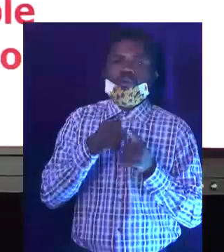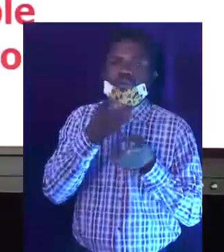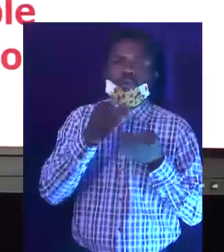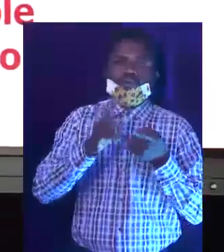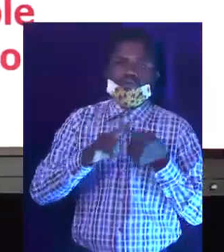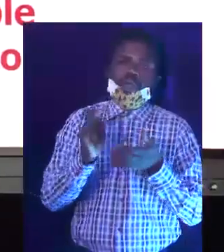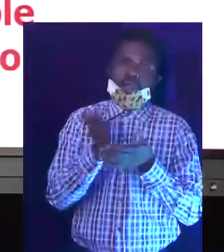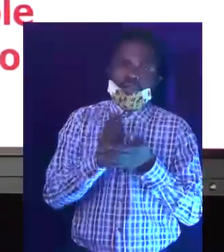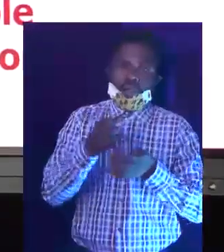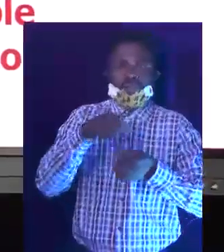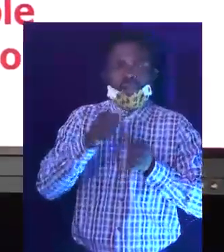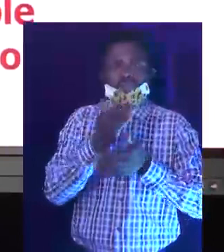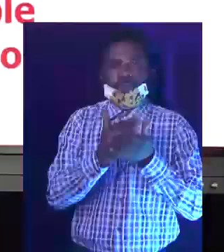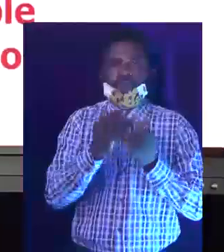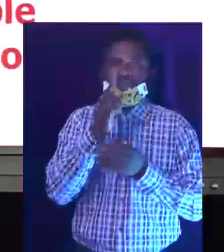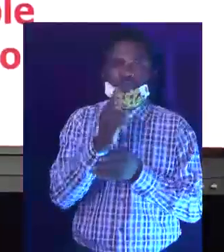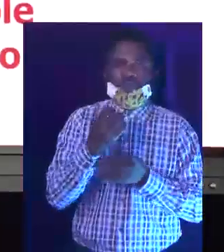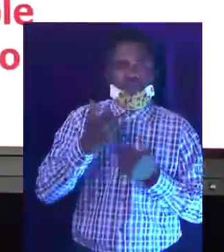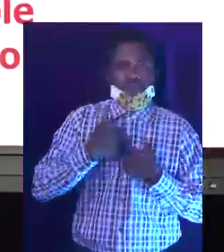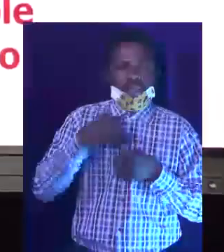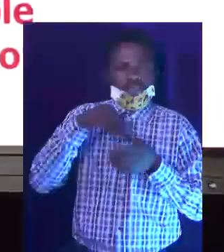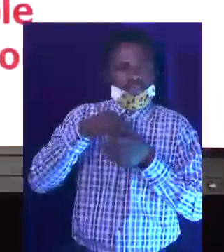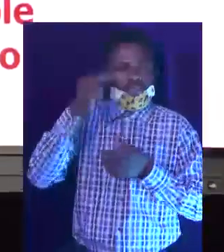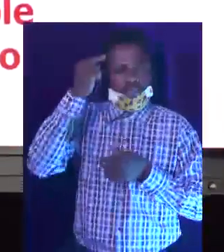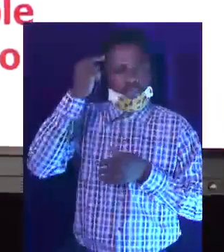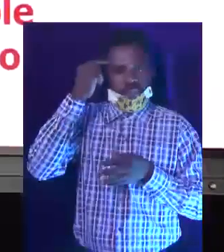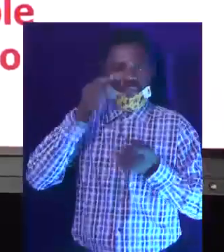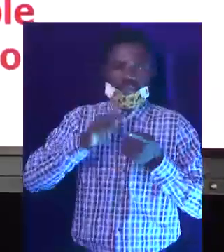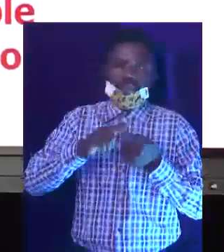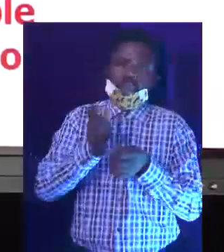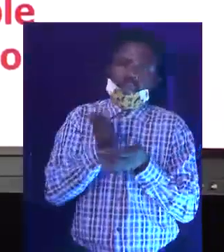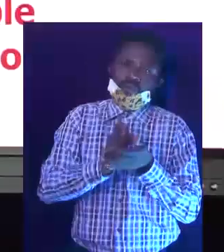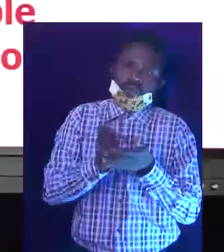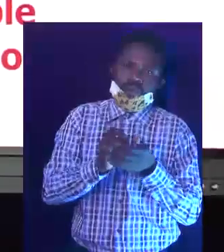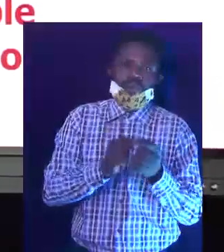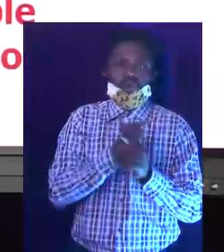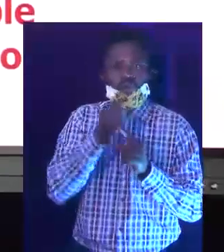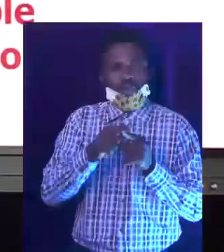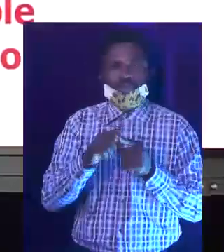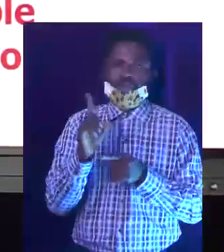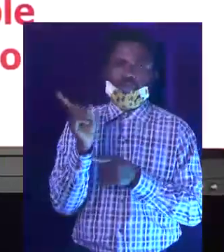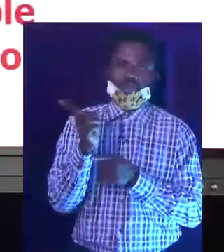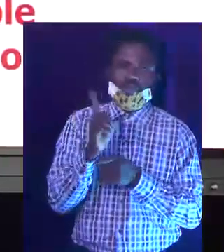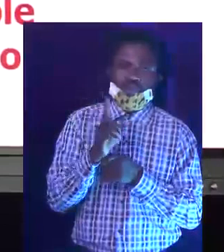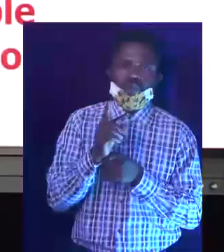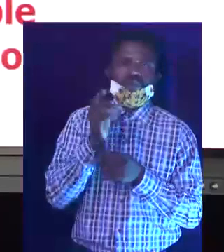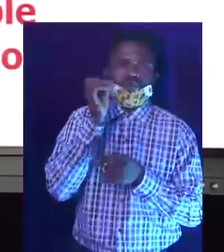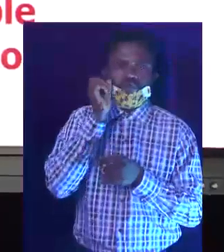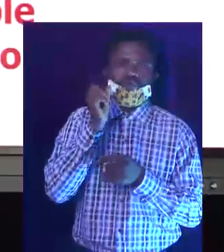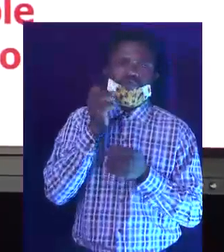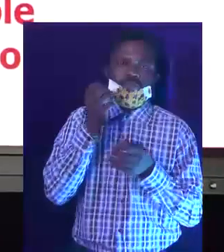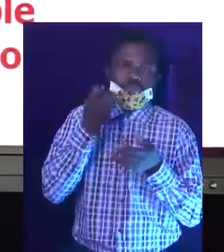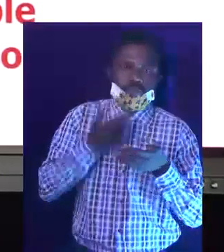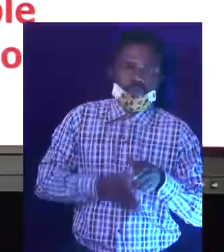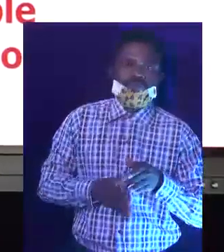When writing about the person, keep in mind to write about when and where he or she was